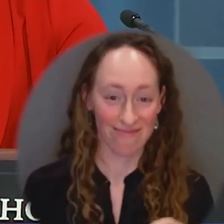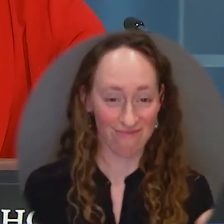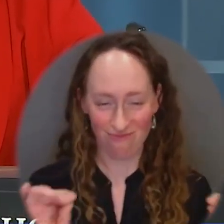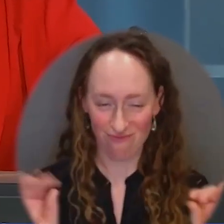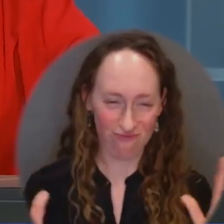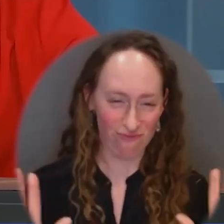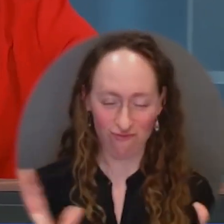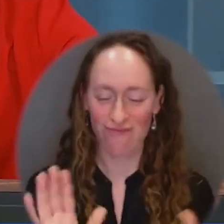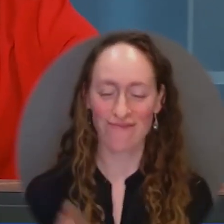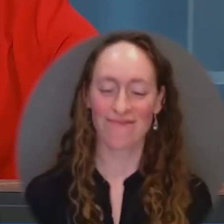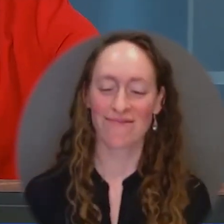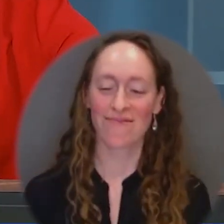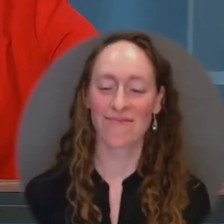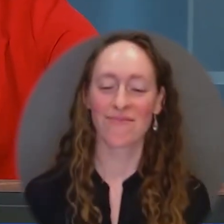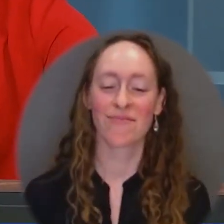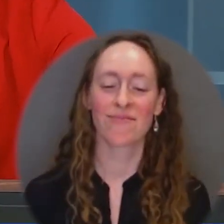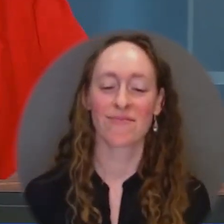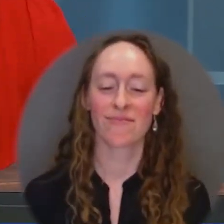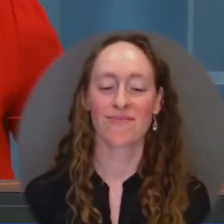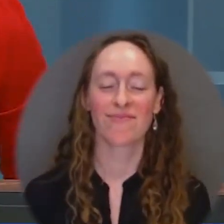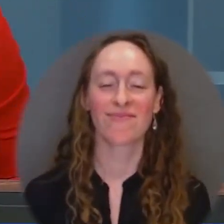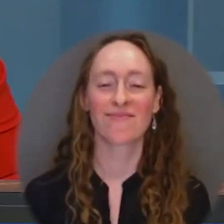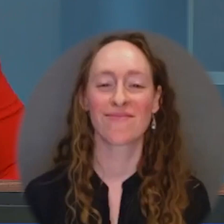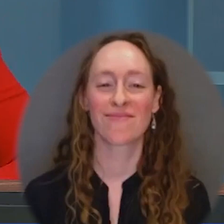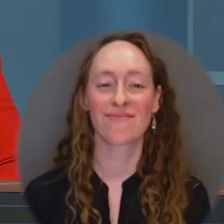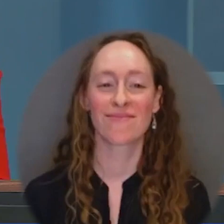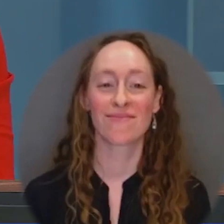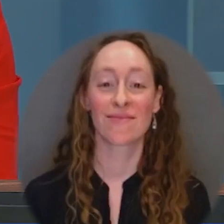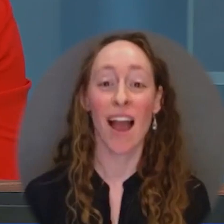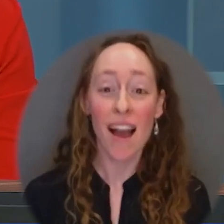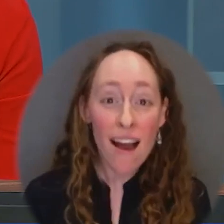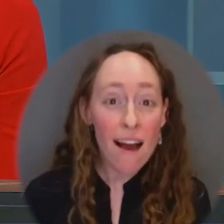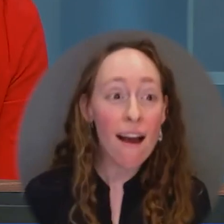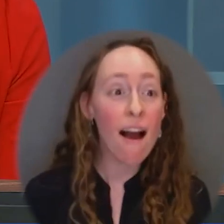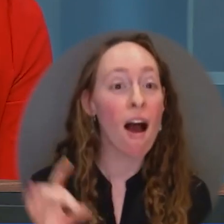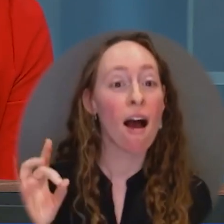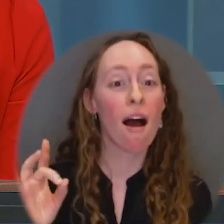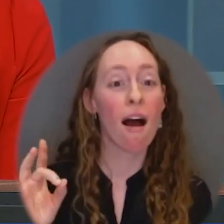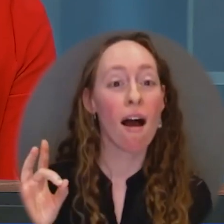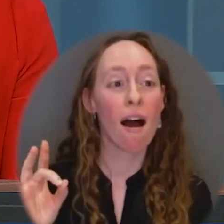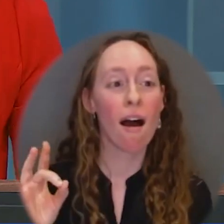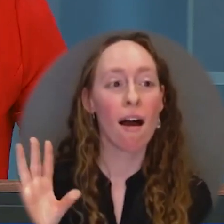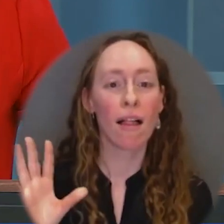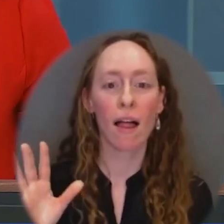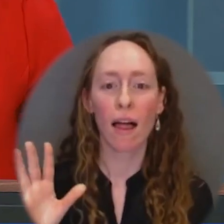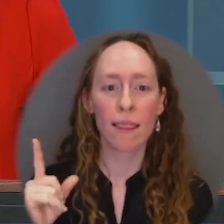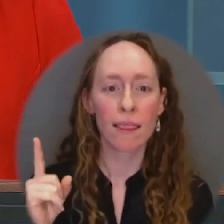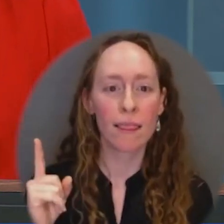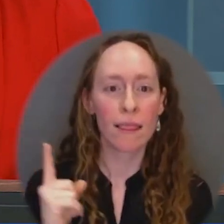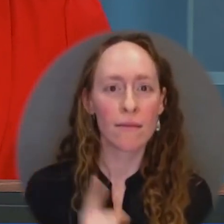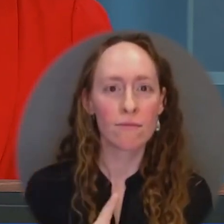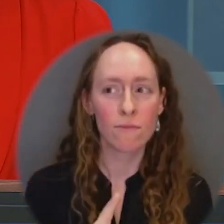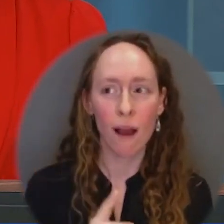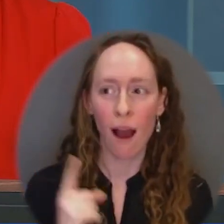Hi. Hi, Weesha. Oh, that's right. We are a bit early.